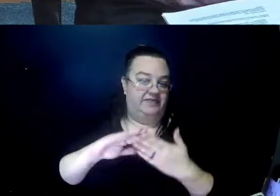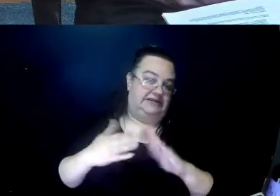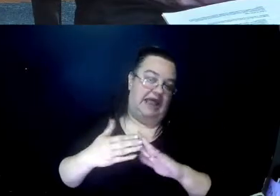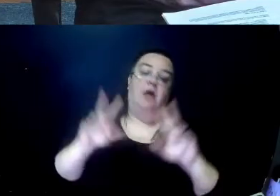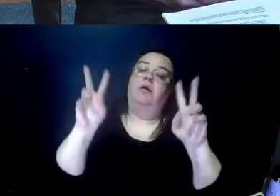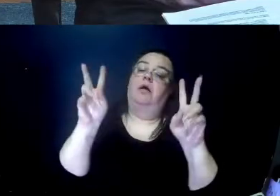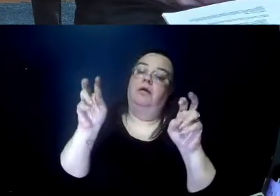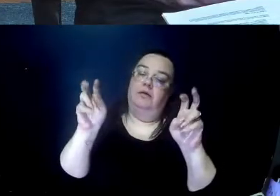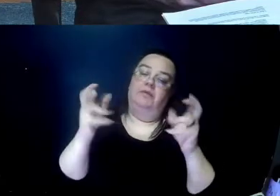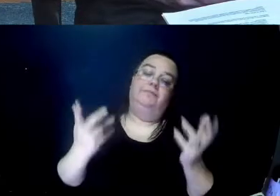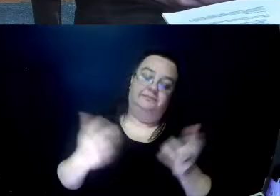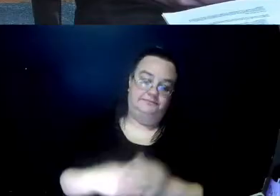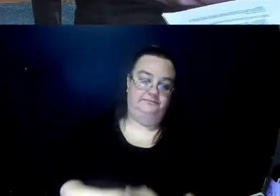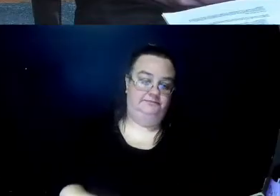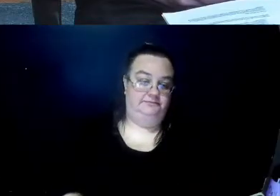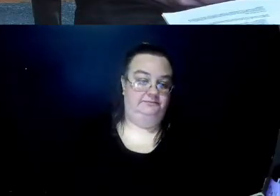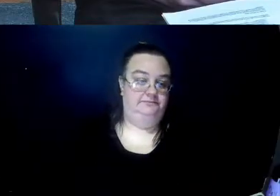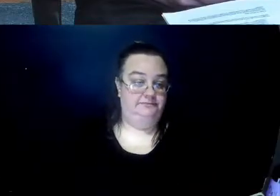hypothetically?